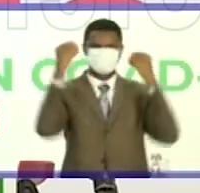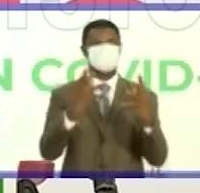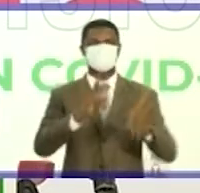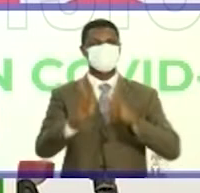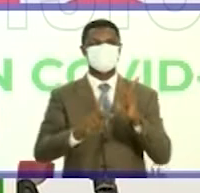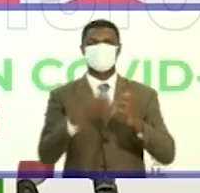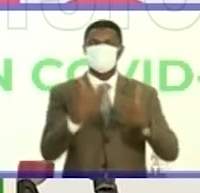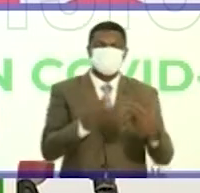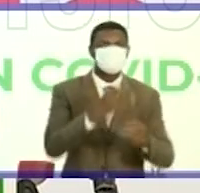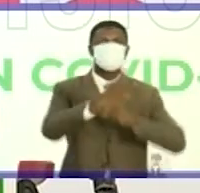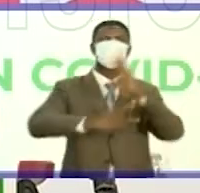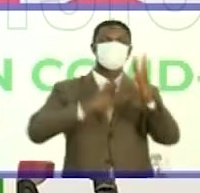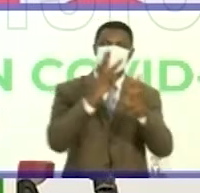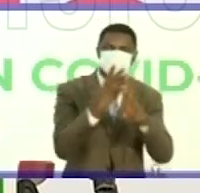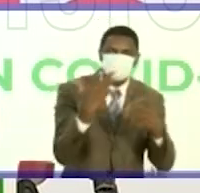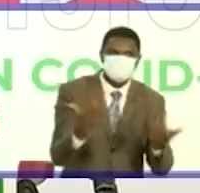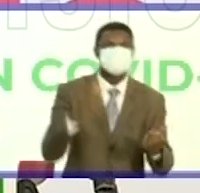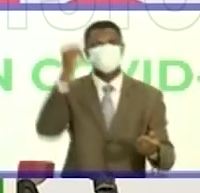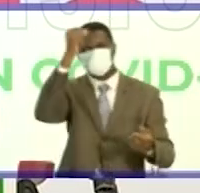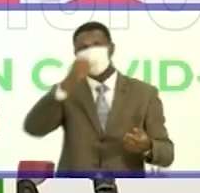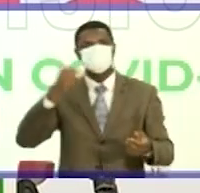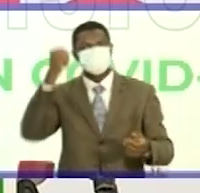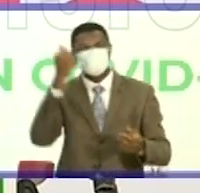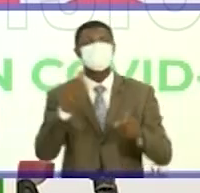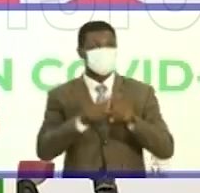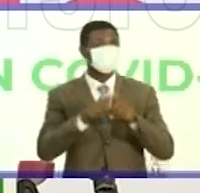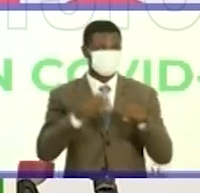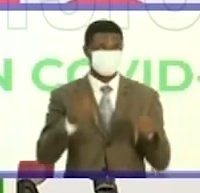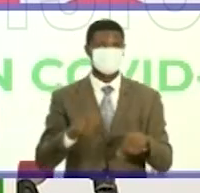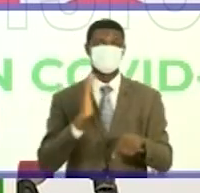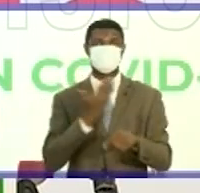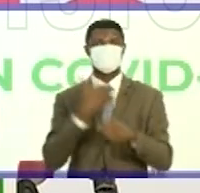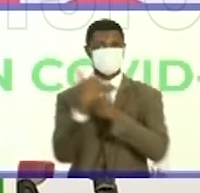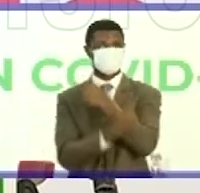globally, on the African continent, and in our country, Nigeria.